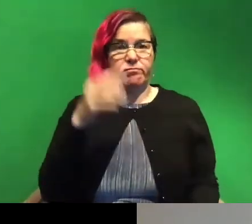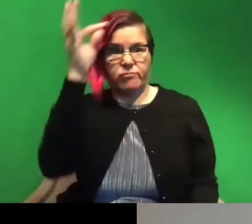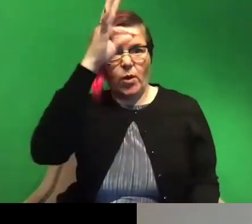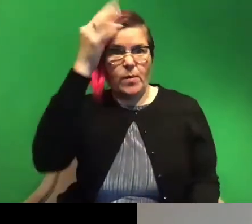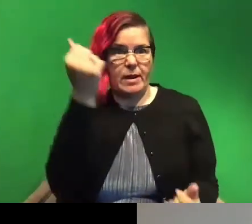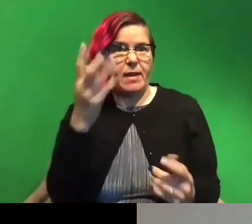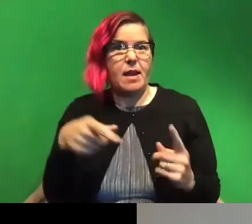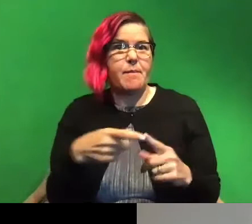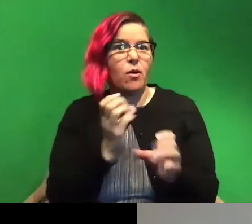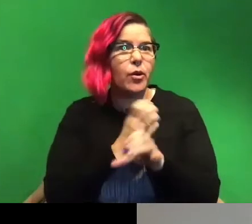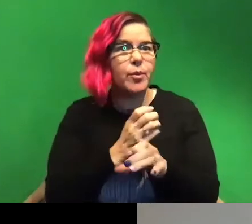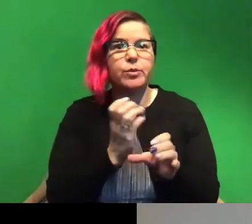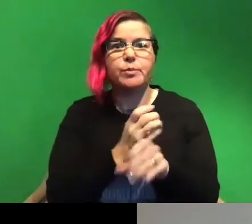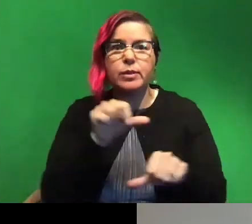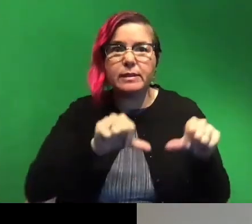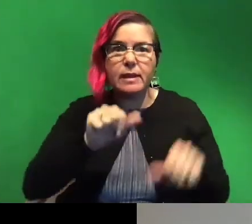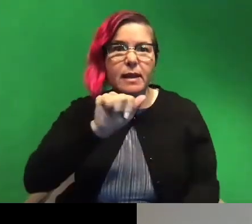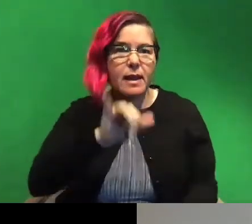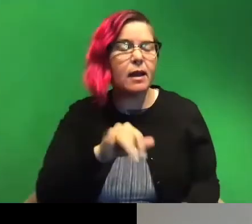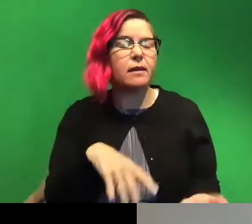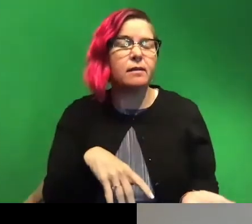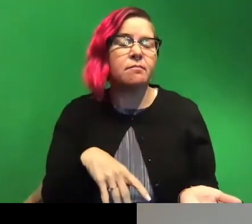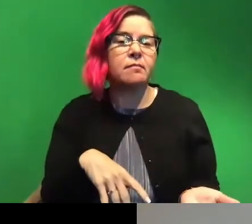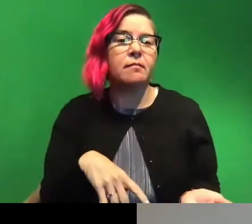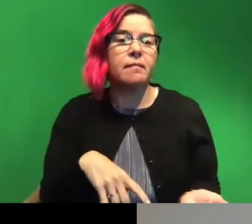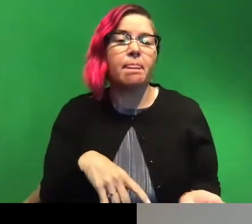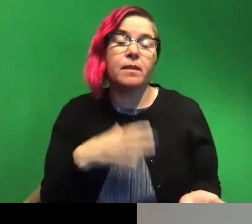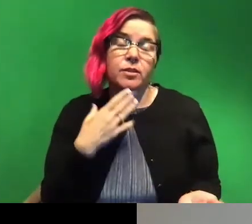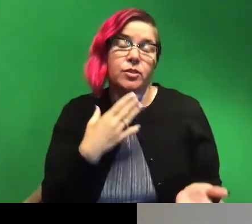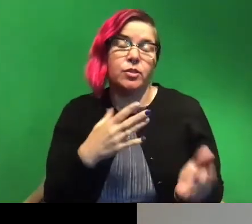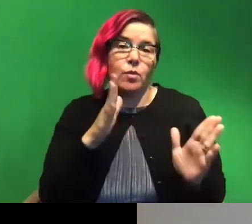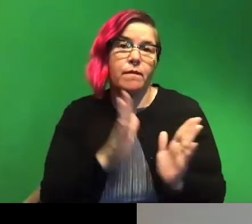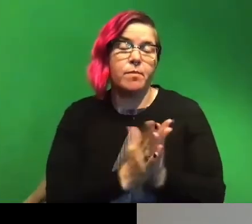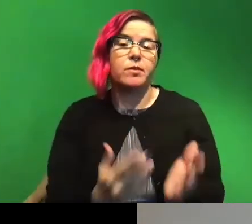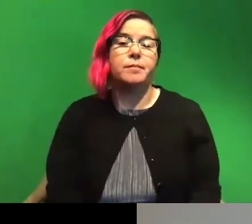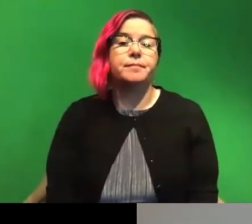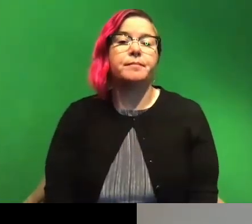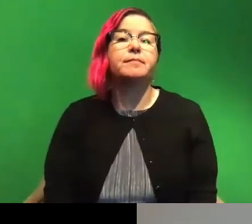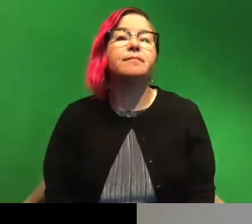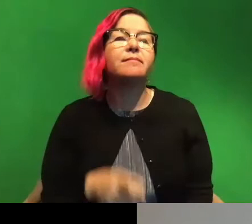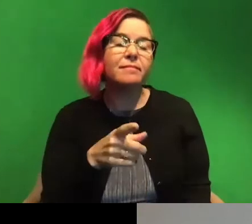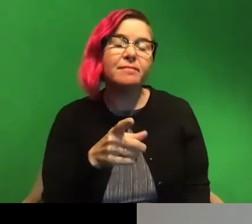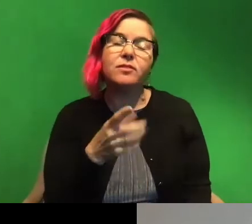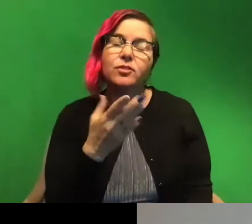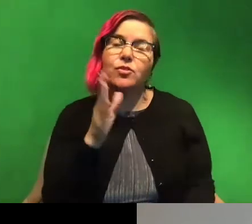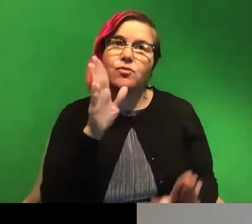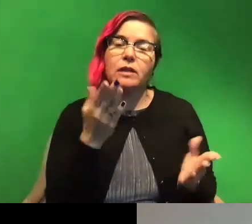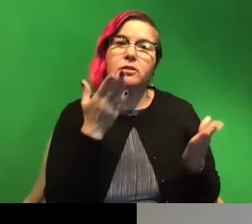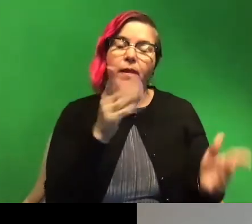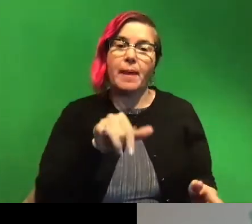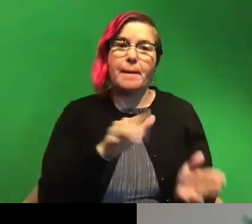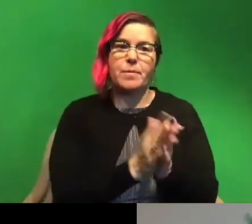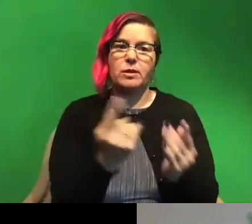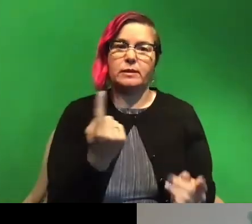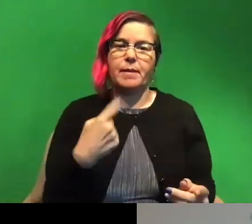about computers and computer science and AI. So it's a good, wonderful book. It's a great suggestion. That book was something that